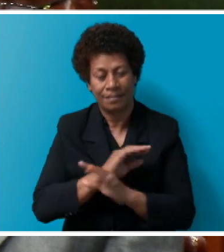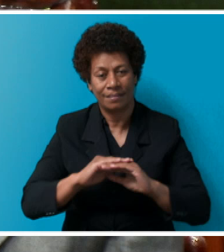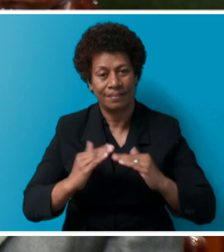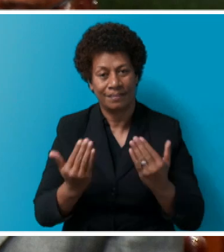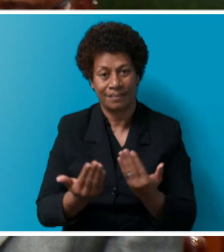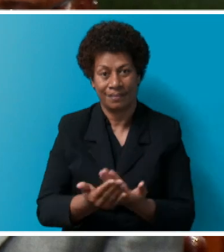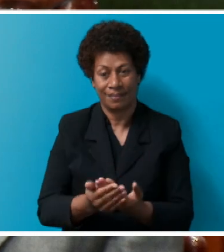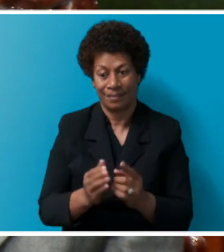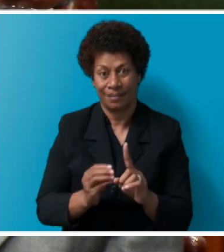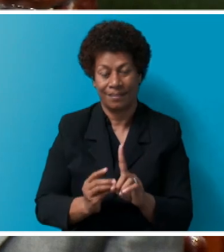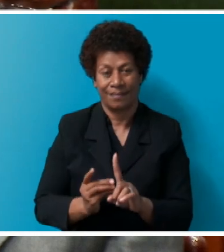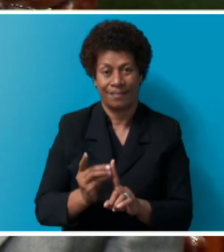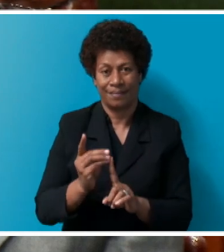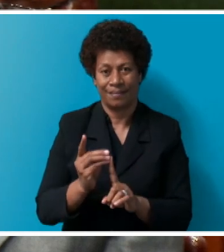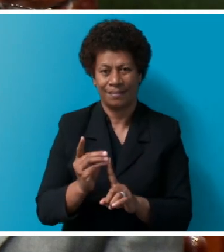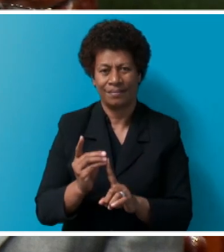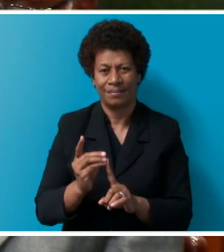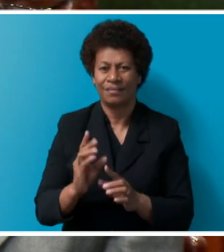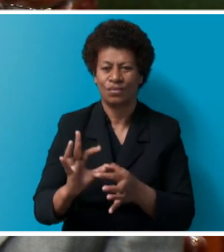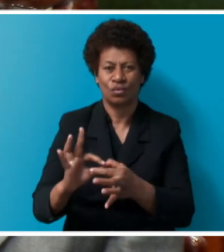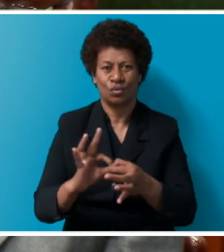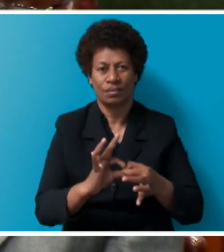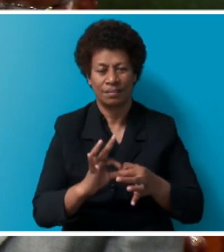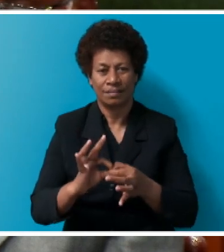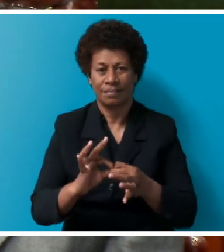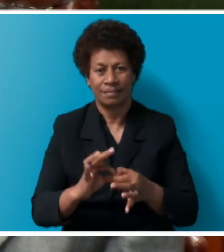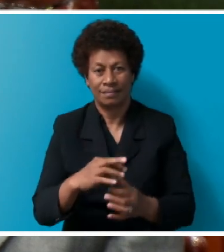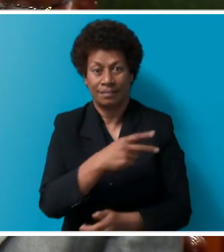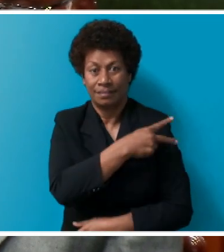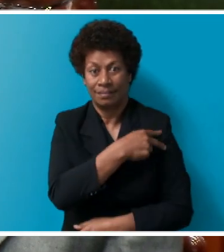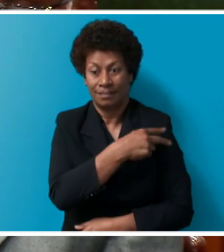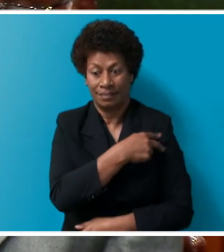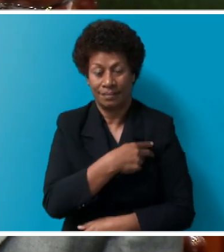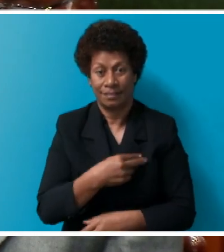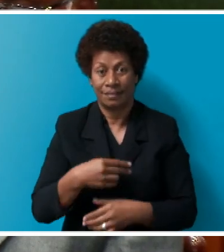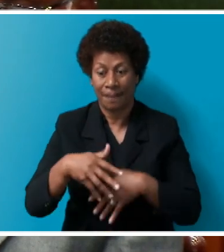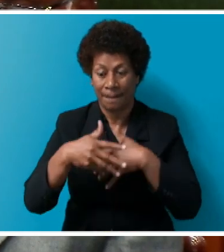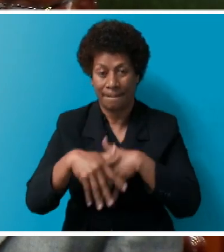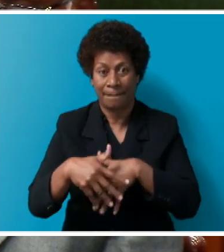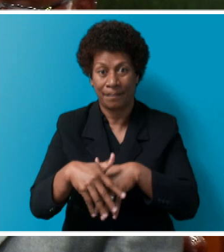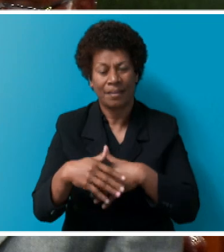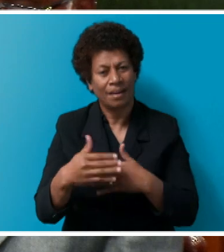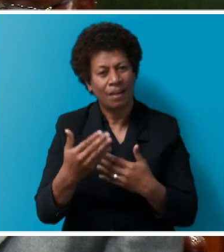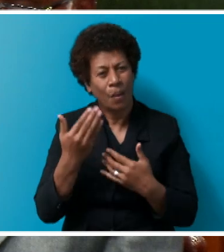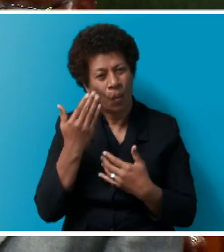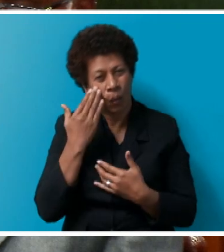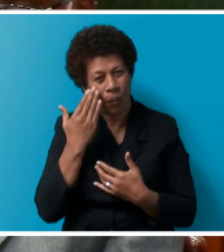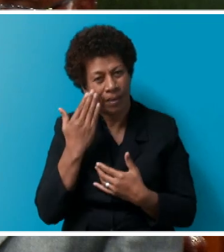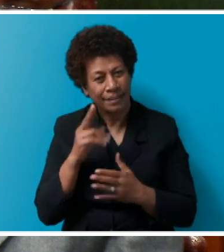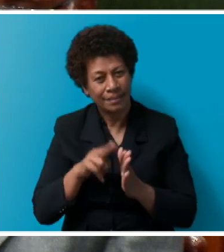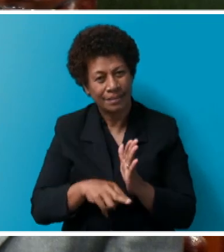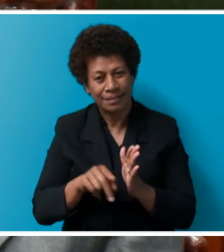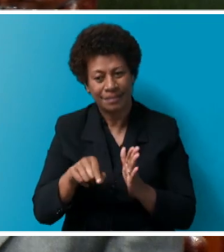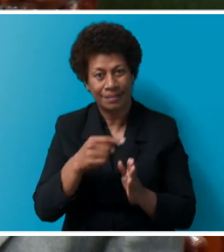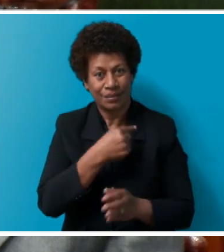are developing joint security protocols, conducting public awareness programs, and fostering a shared